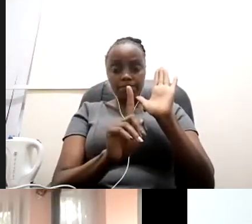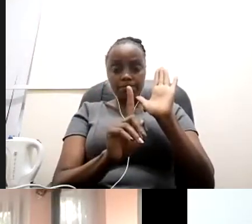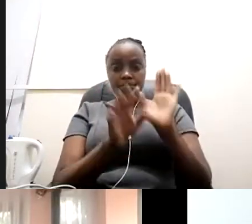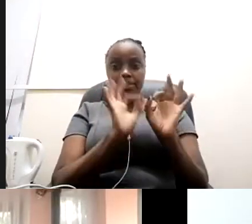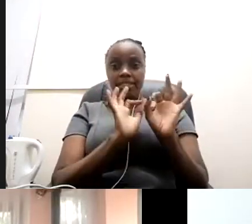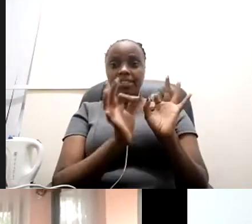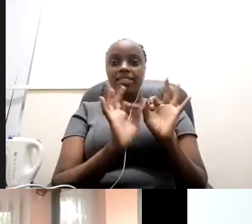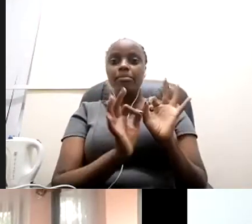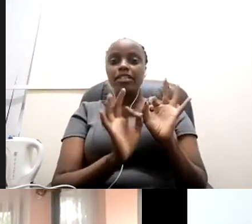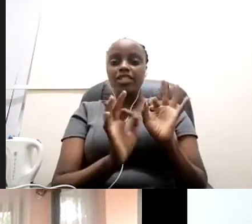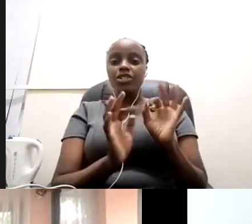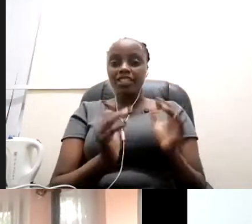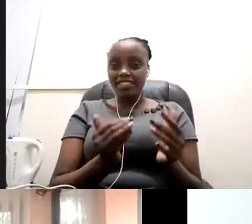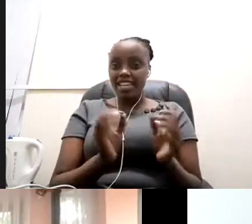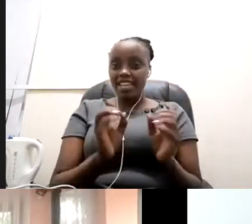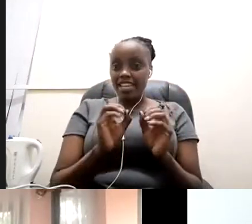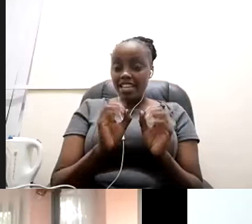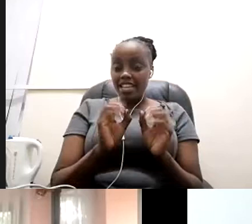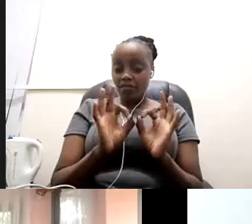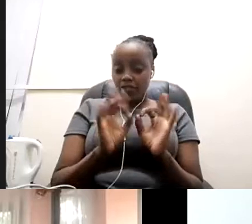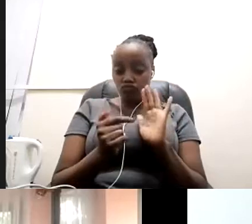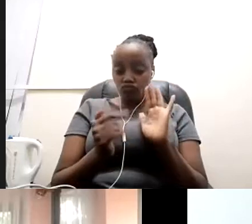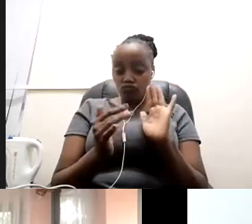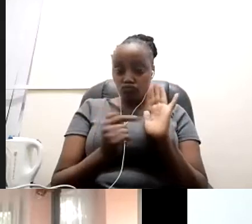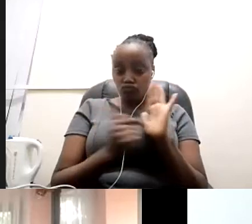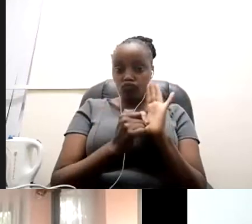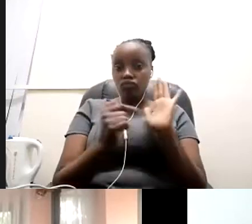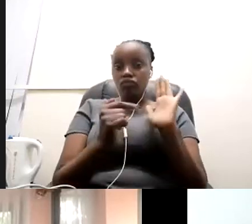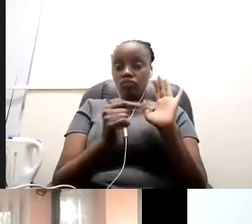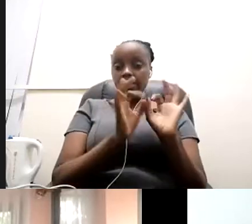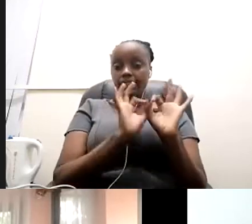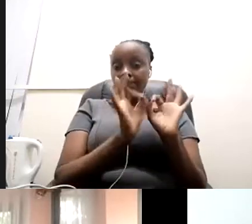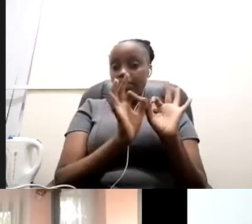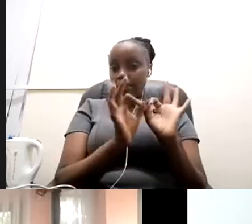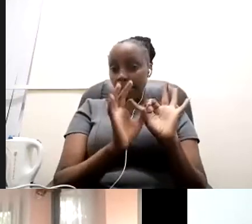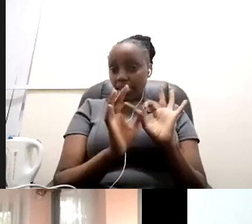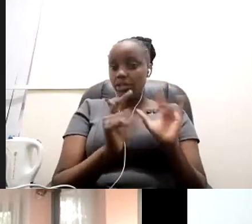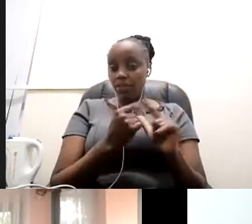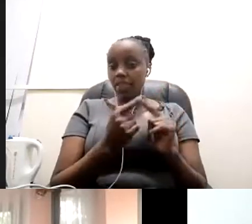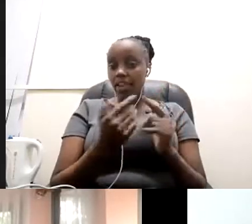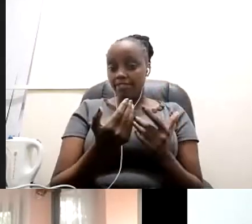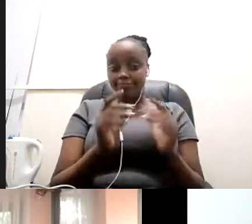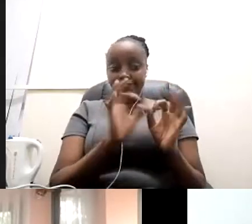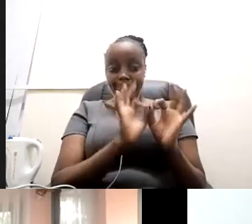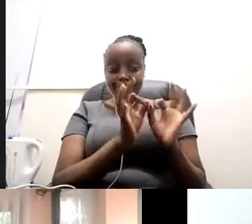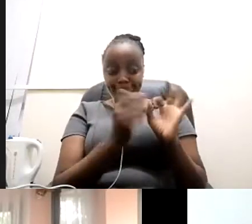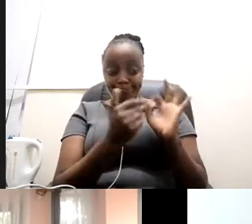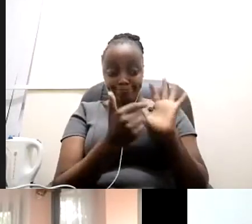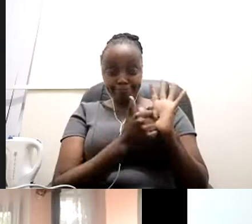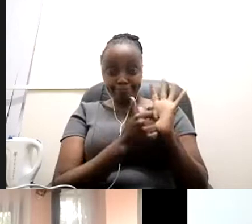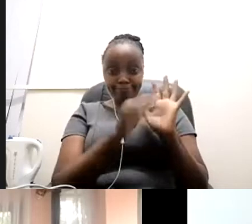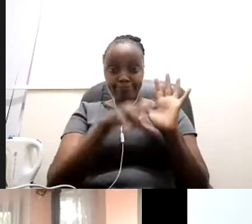interpretation. If you click on the interpretation icon, you will